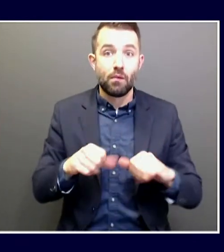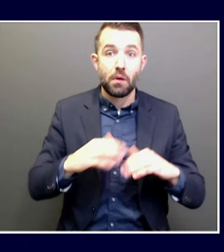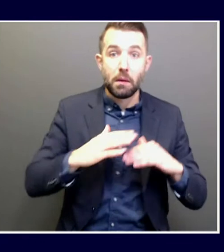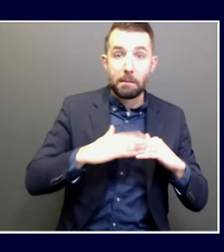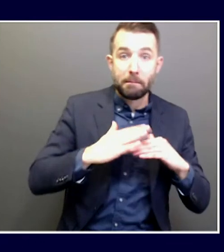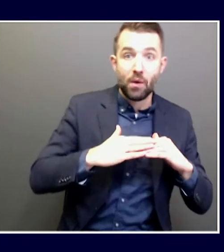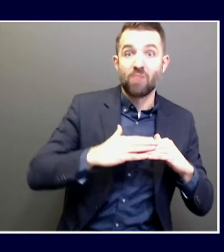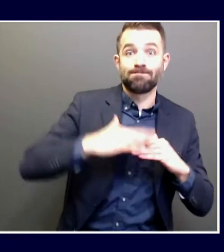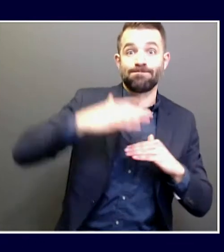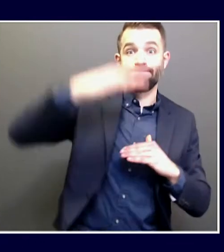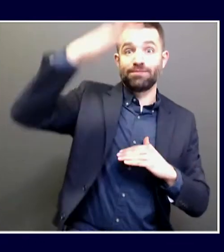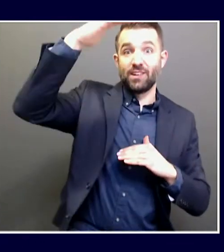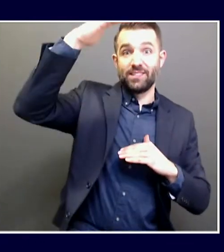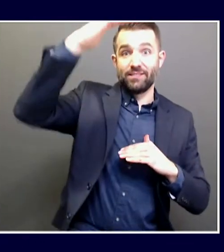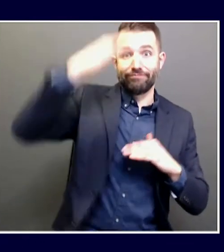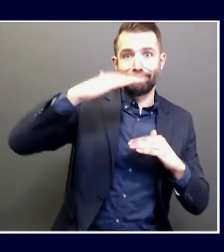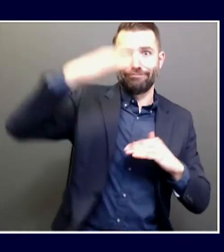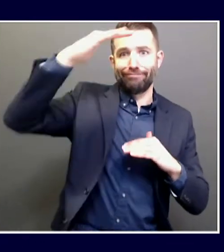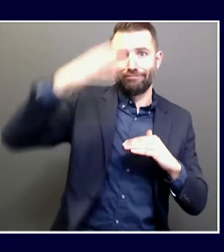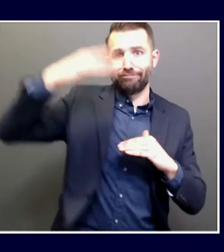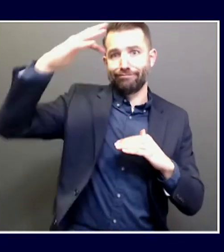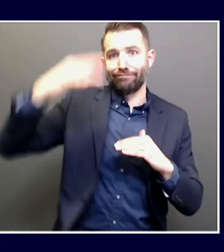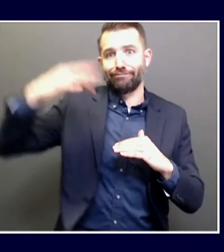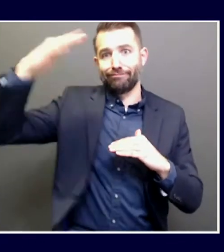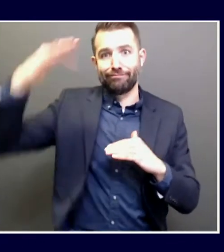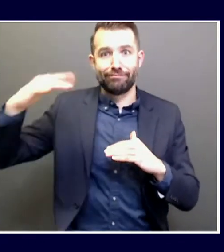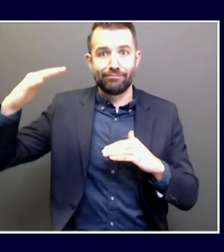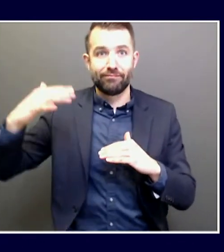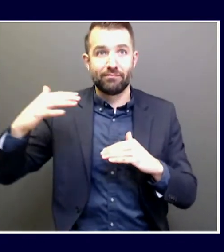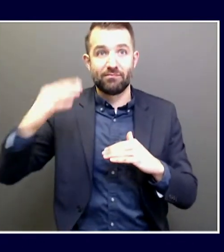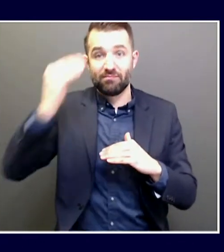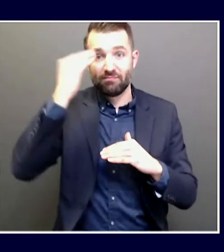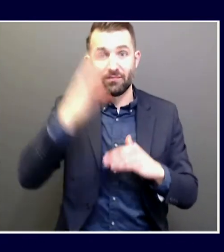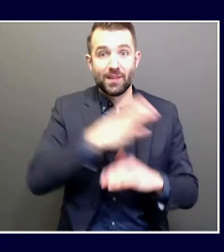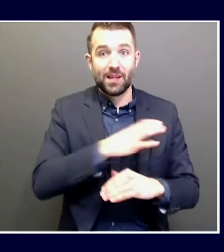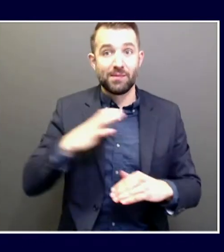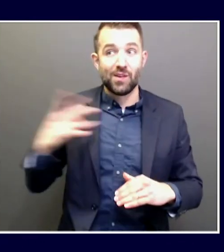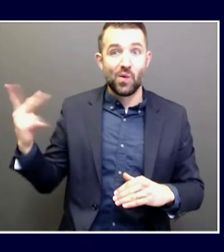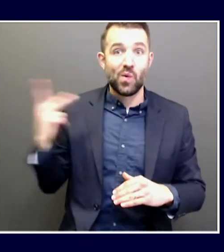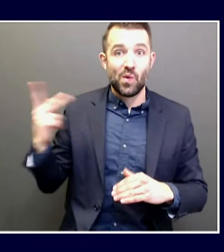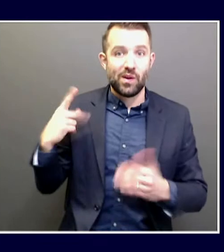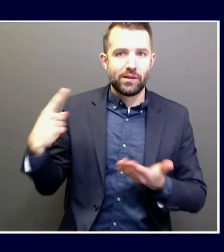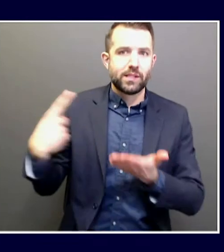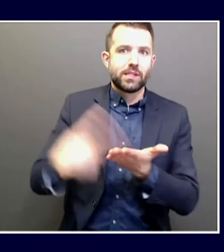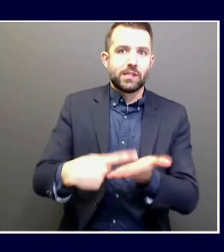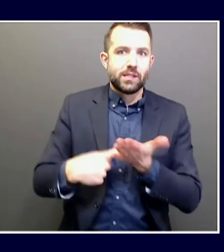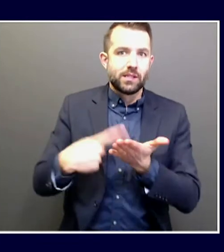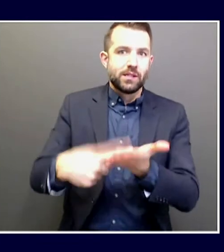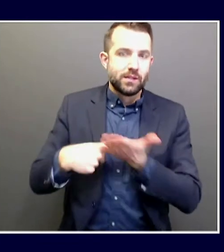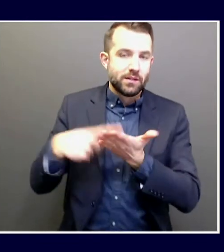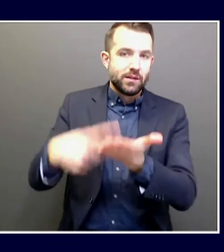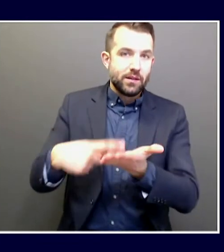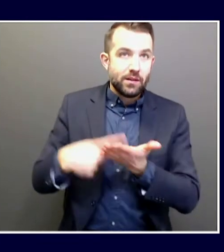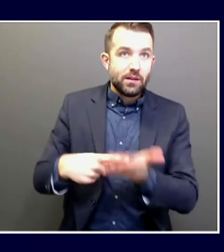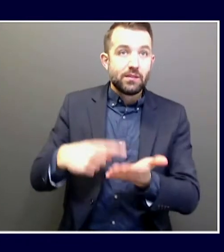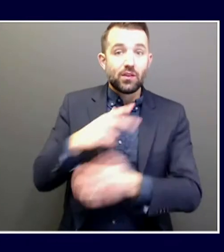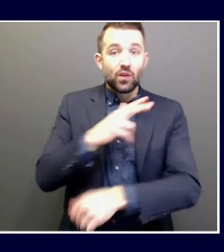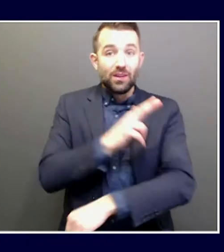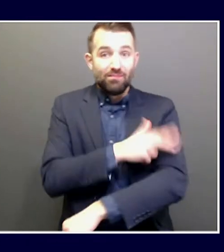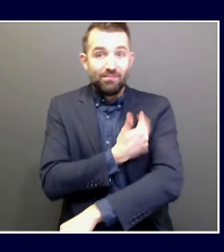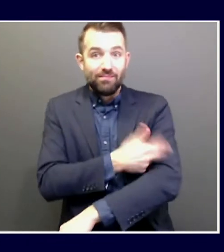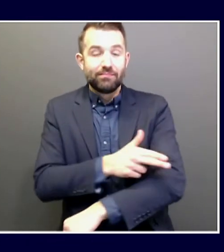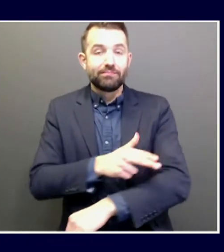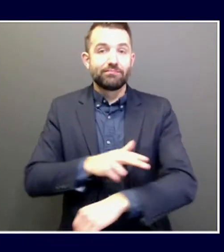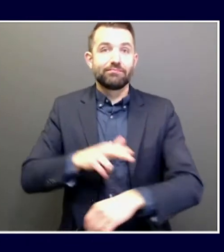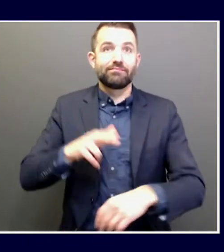What I can tell you is that Commissioner Lambrew and I have had numerous conversations with hospitals, hospital leaders, clinical leaders across